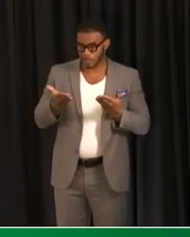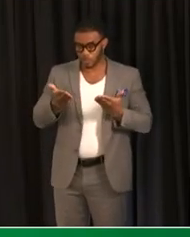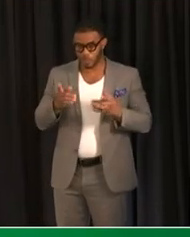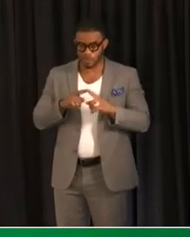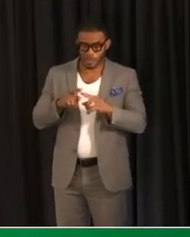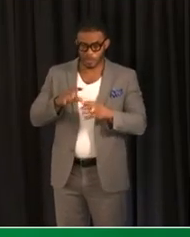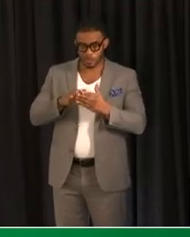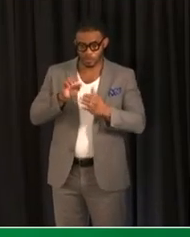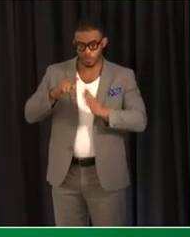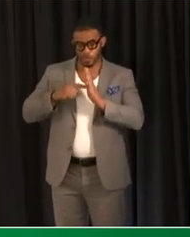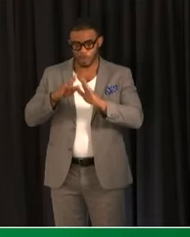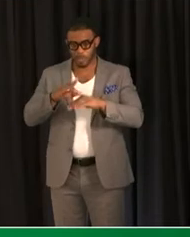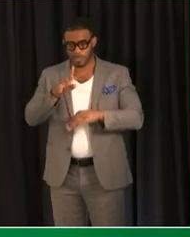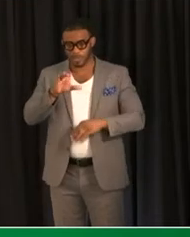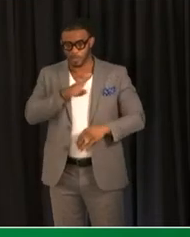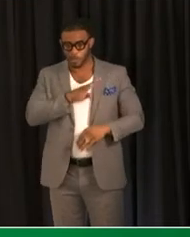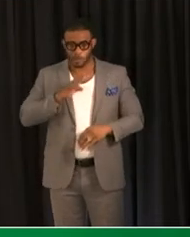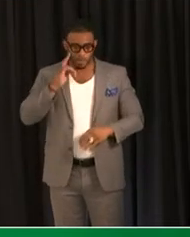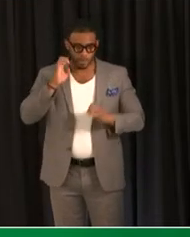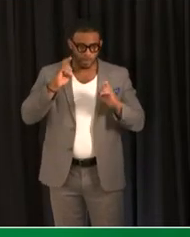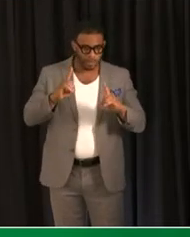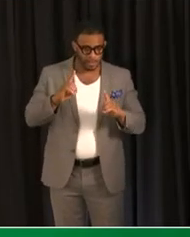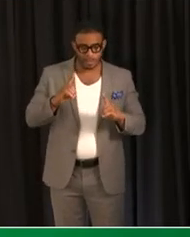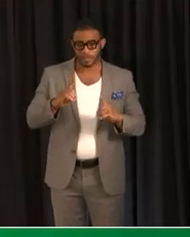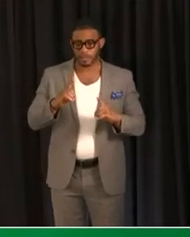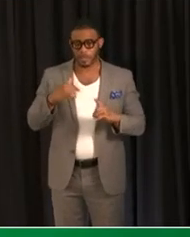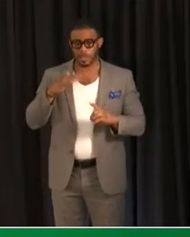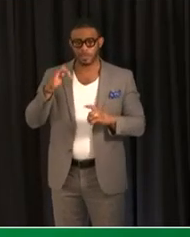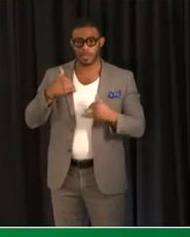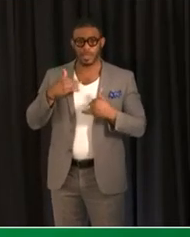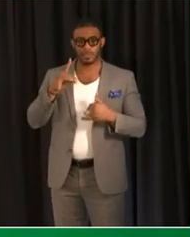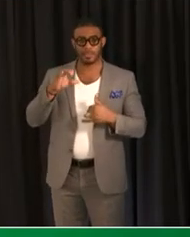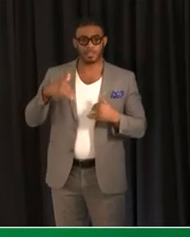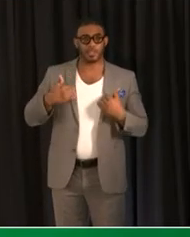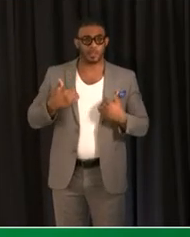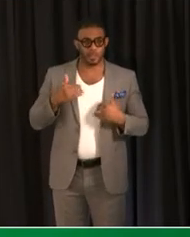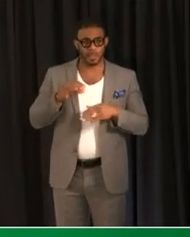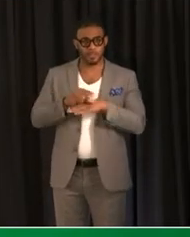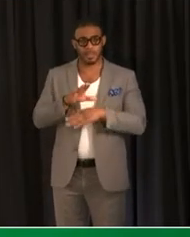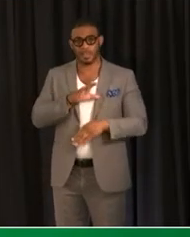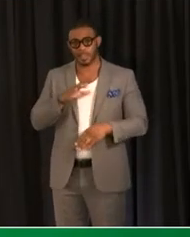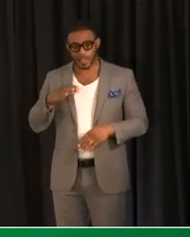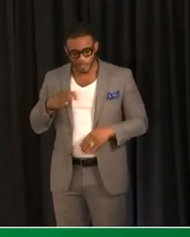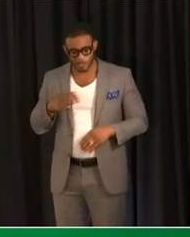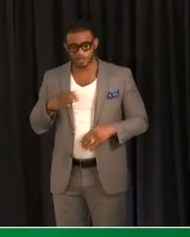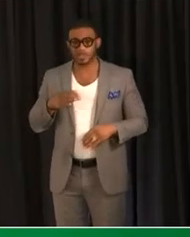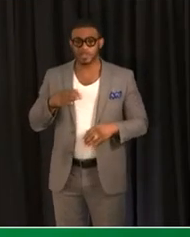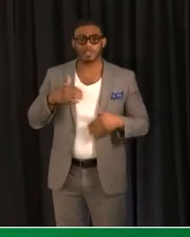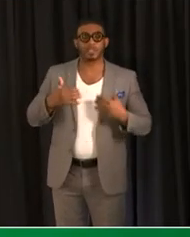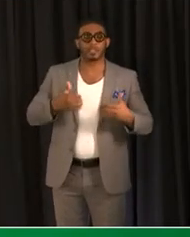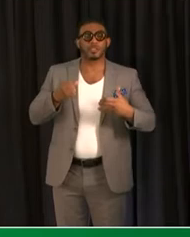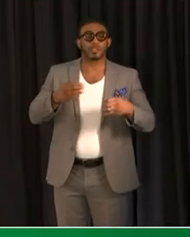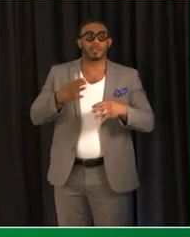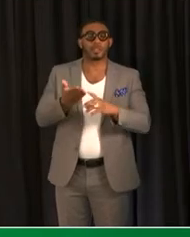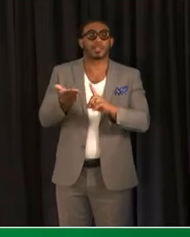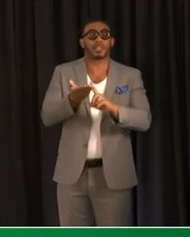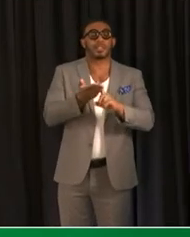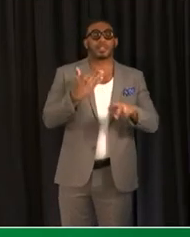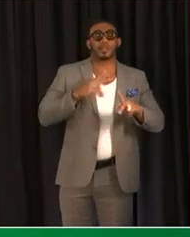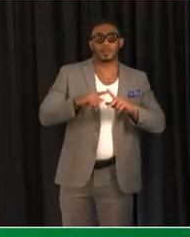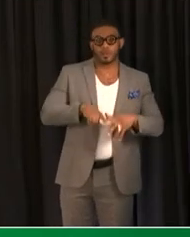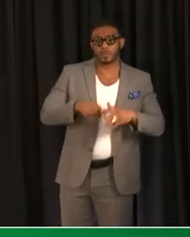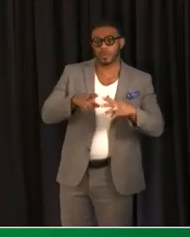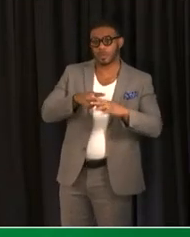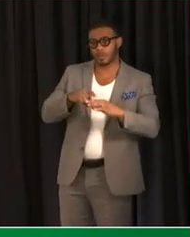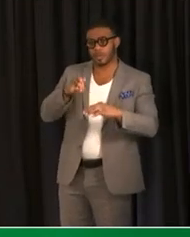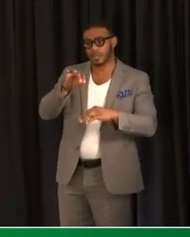I got to serve as a student representative on the DC Board of Education, and we used to have the DC Youth Advisory Council. And so getting young